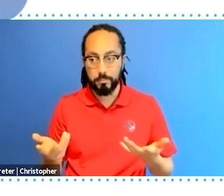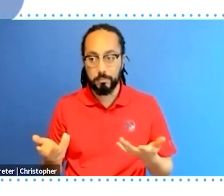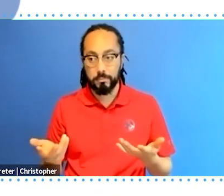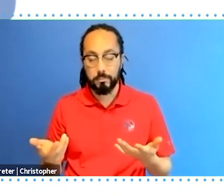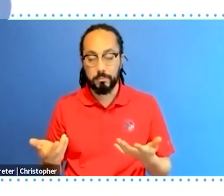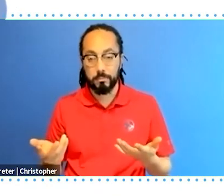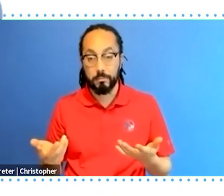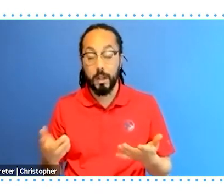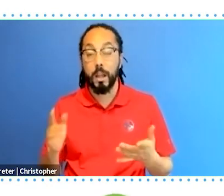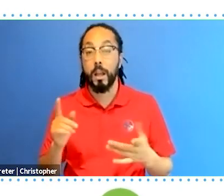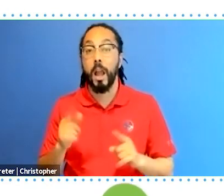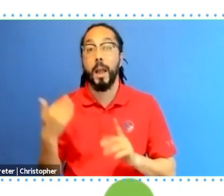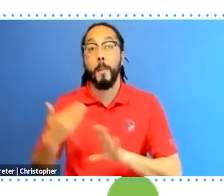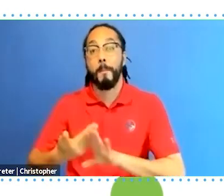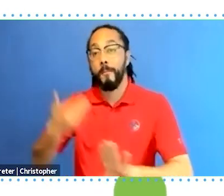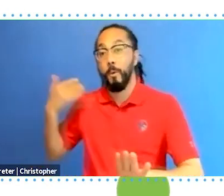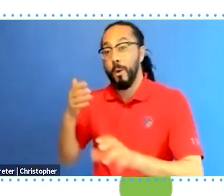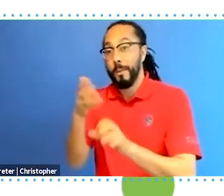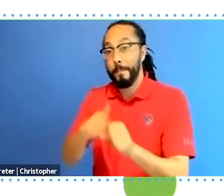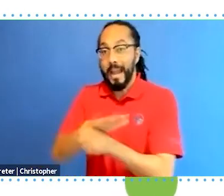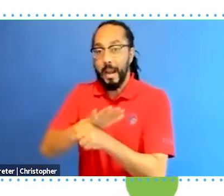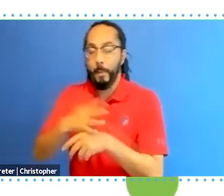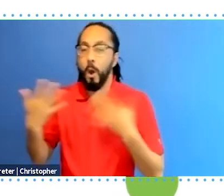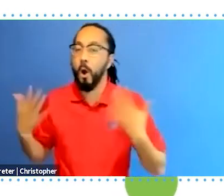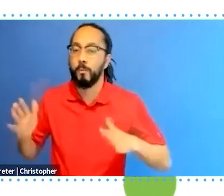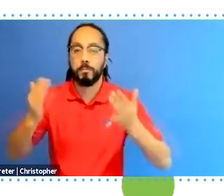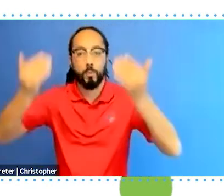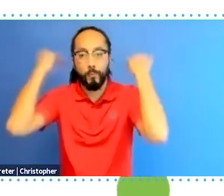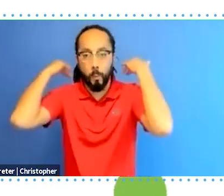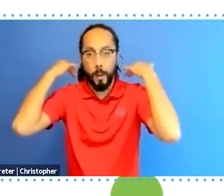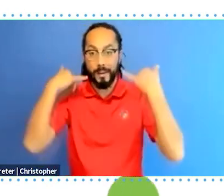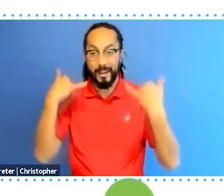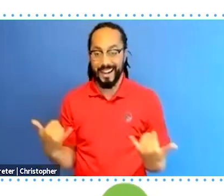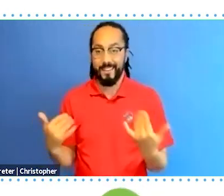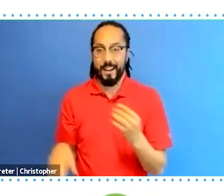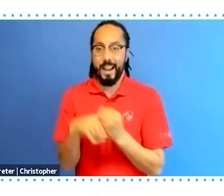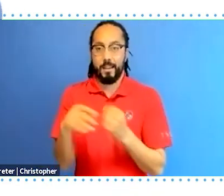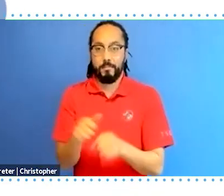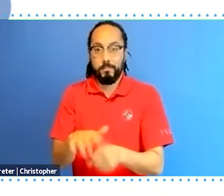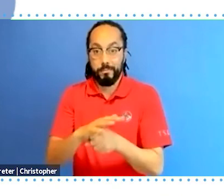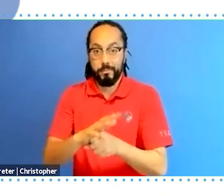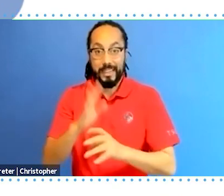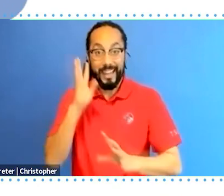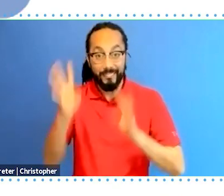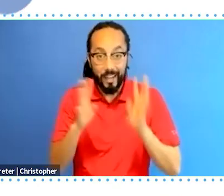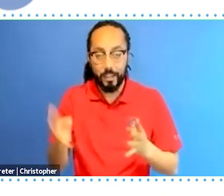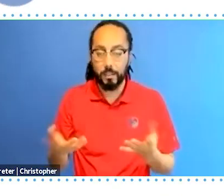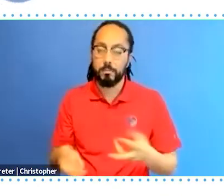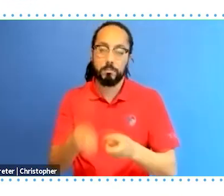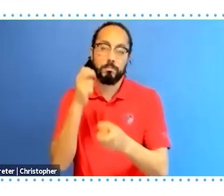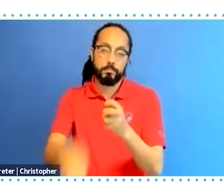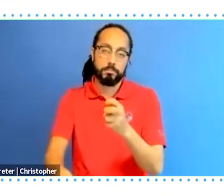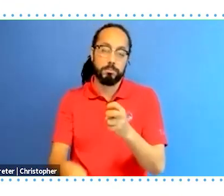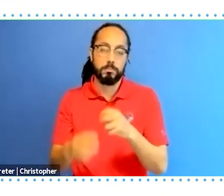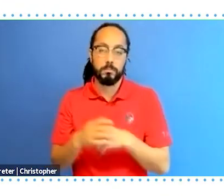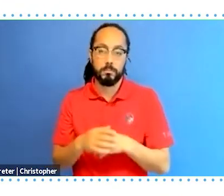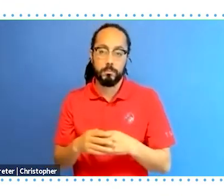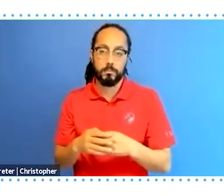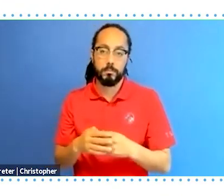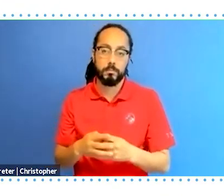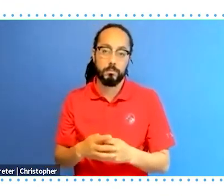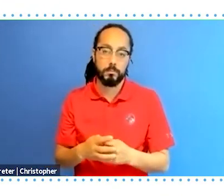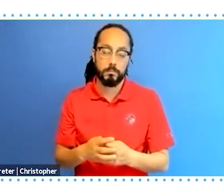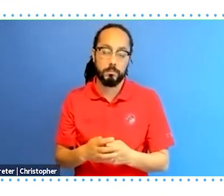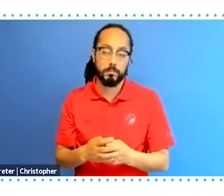to the pandemic. Mm-hmm. And so the thought of innovating might be super tough. I think it would be interesting to look to,